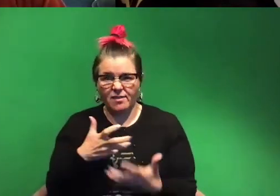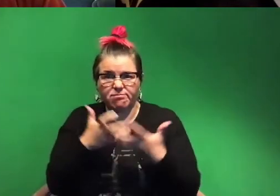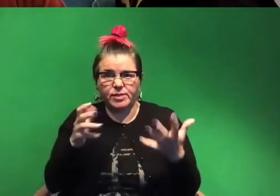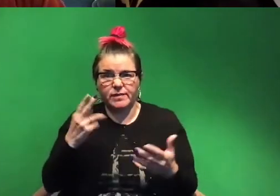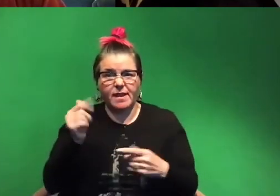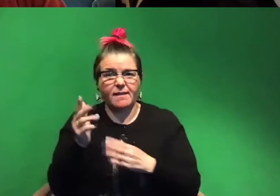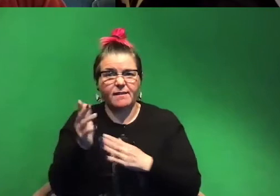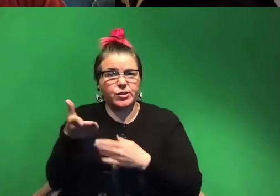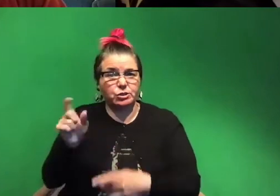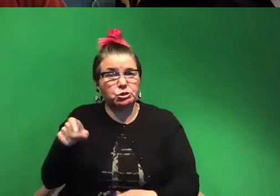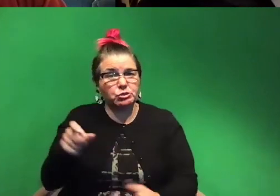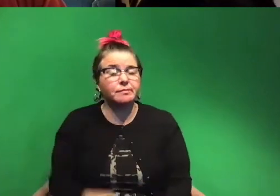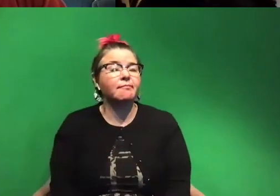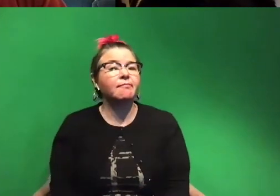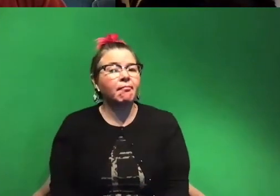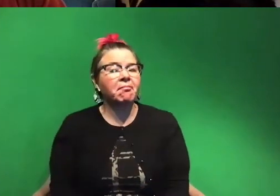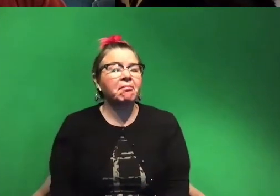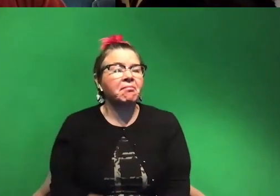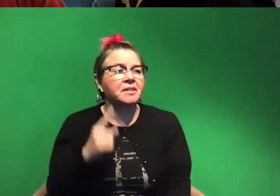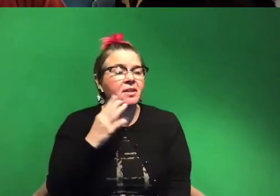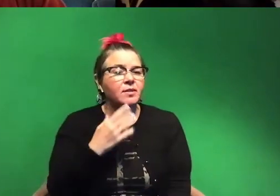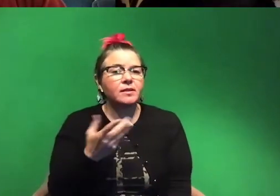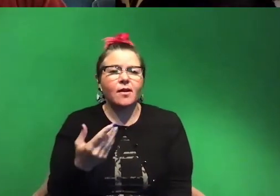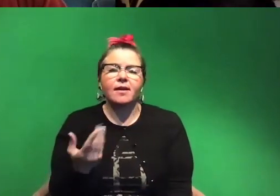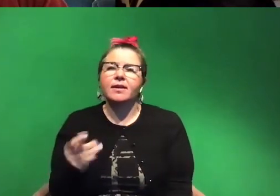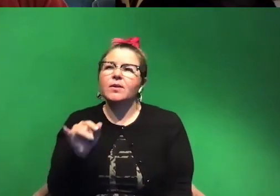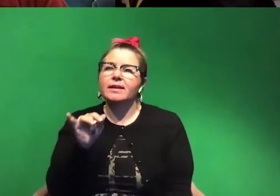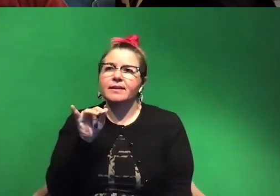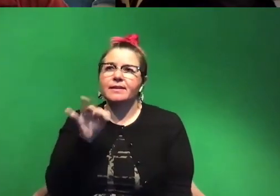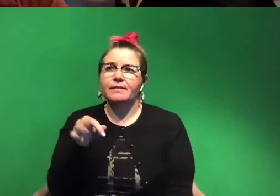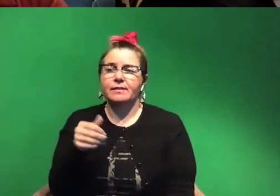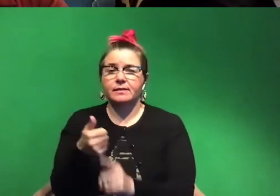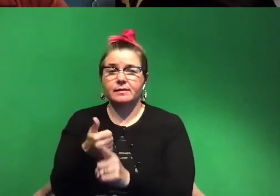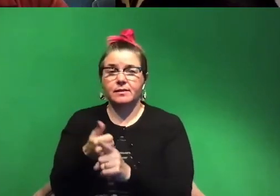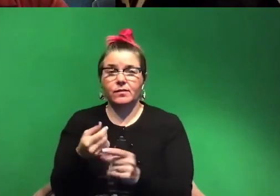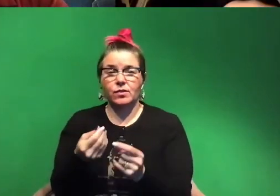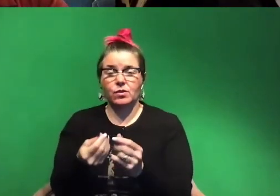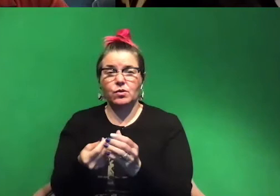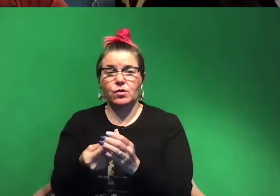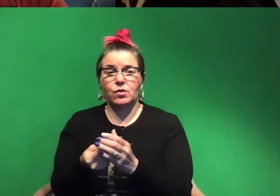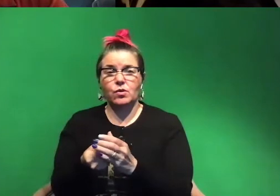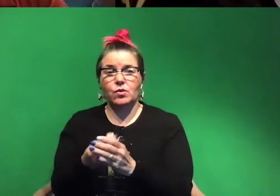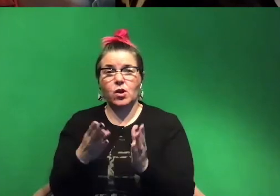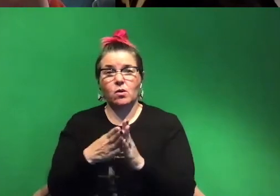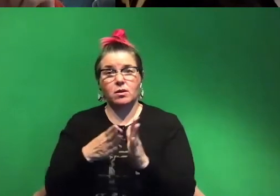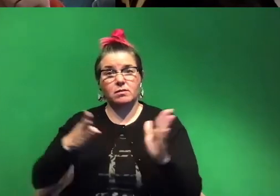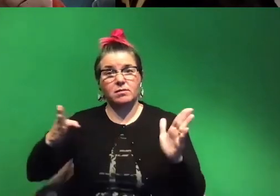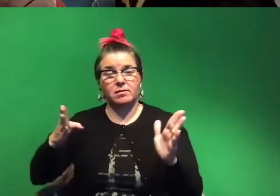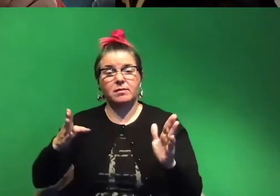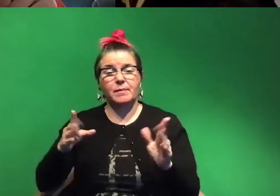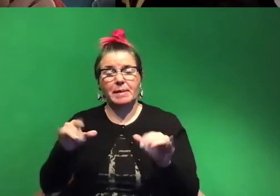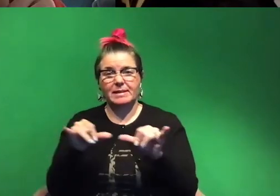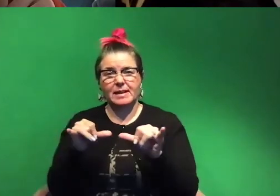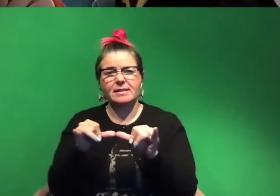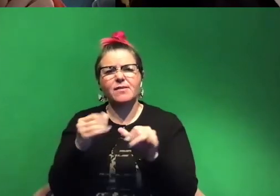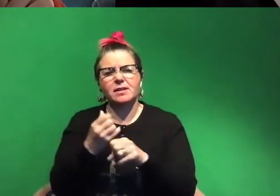there. Sounds good. Yeah, so I mean, if they do grow sort of linearly over their lifespan, we have gotten some